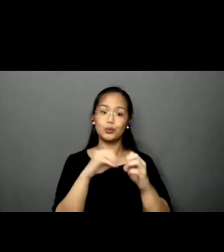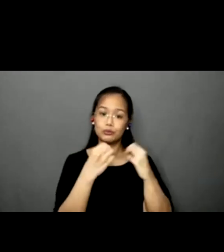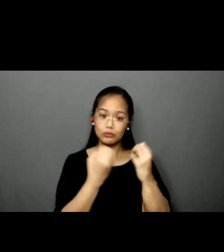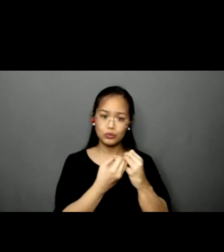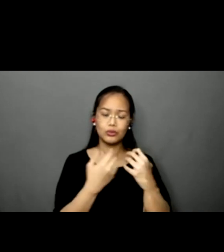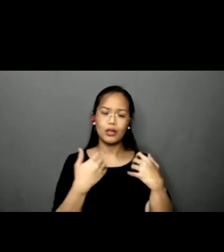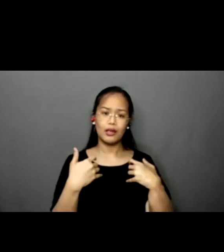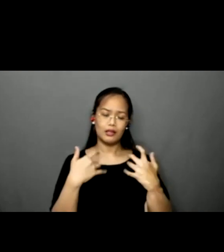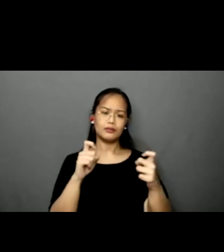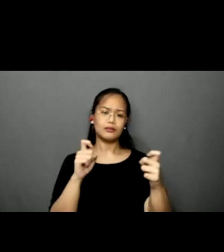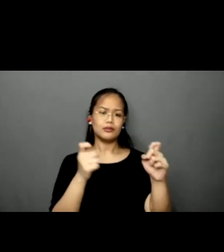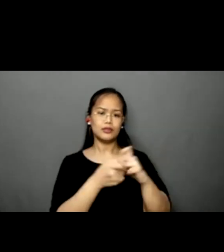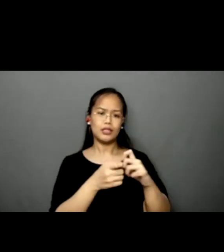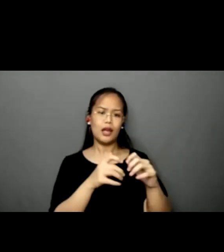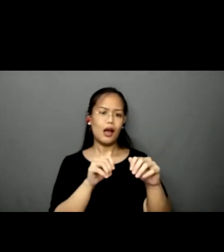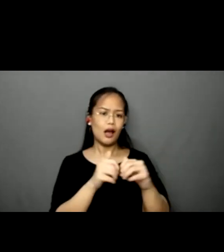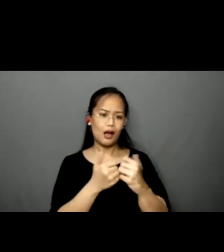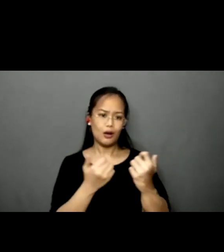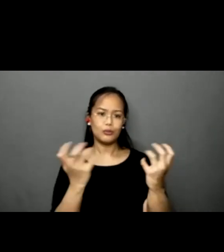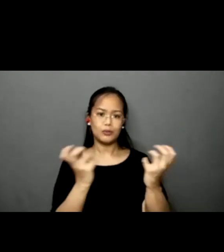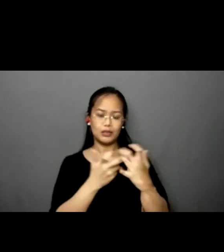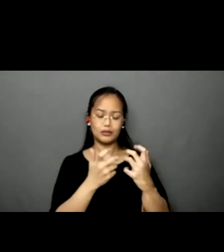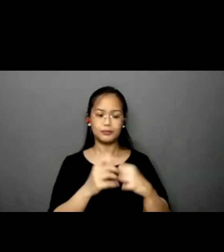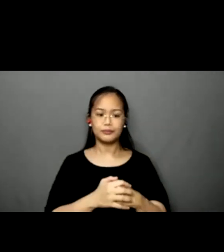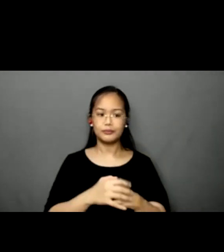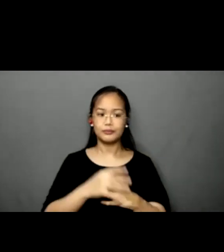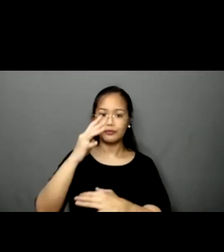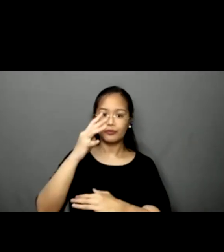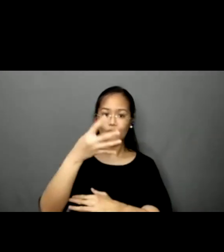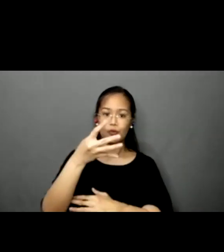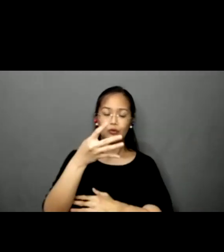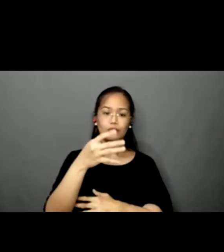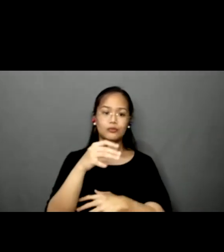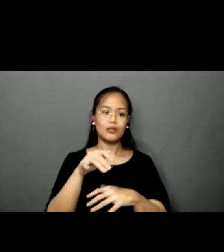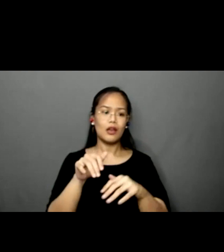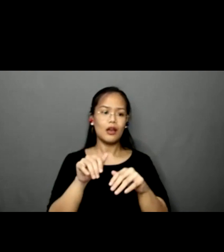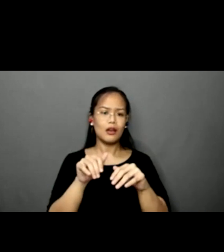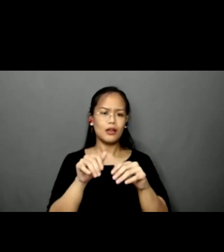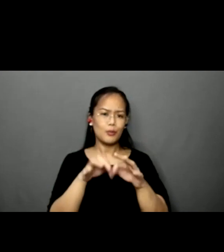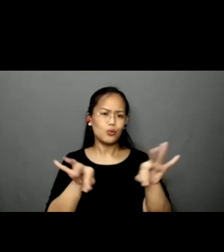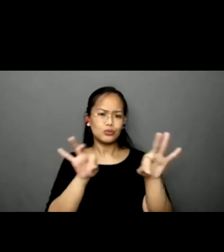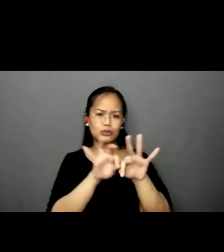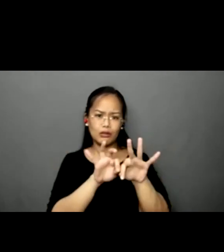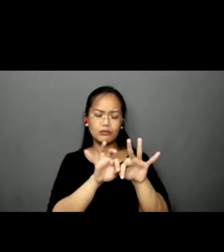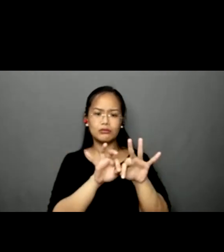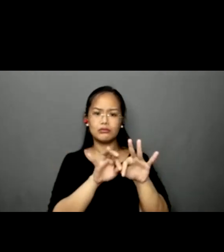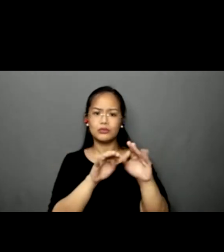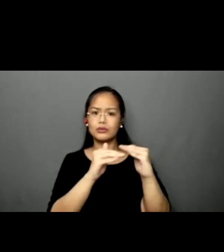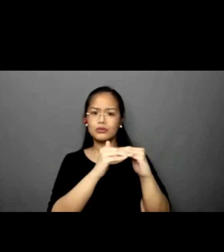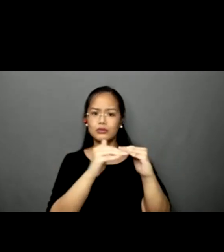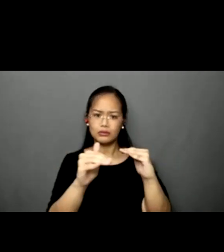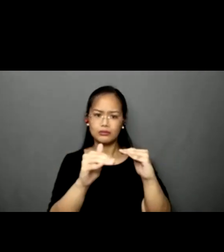a nebulous sentiment. 4th, metrics for sustainability and the importance of transparency. And